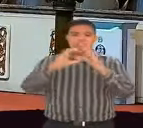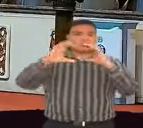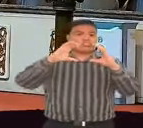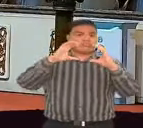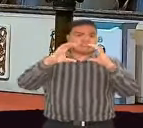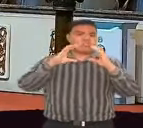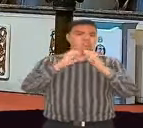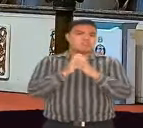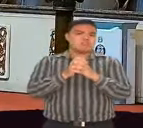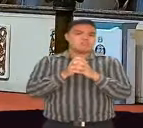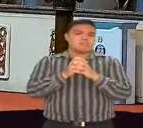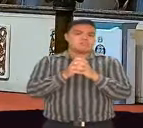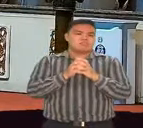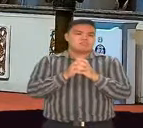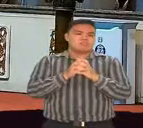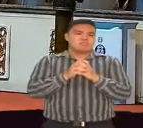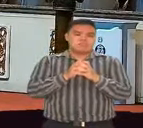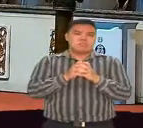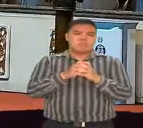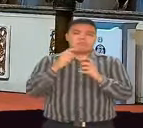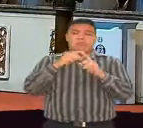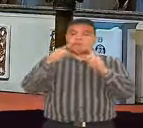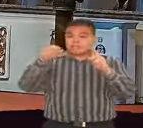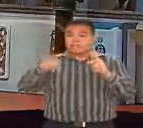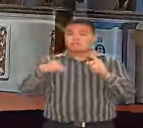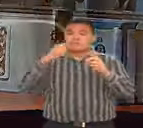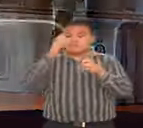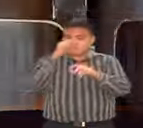a wonderful exercise of faith. Kaning COVID.